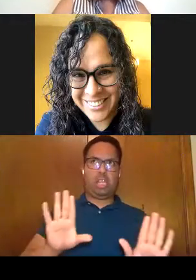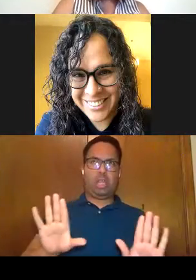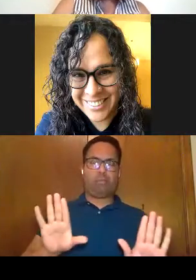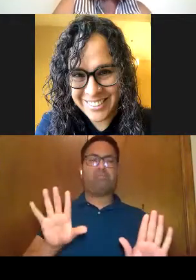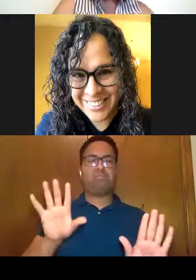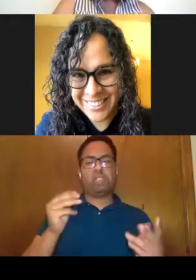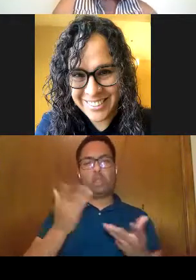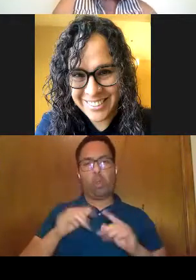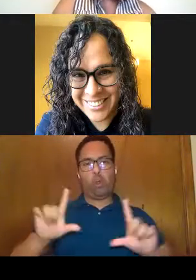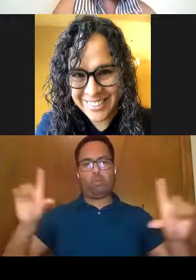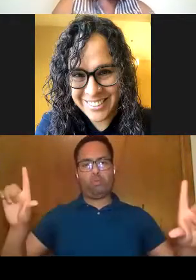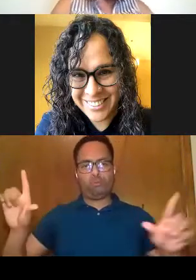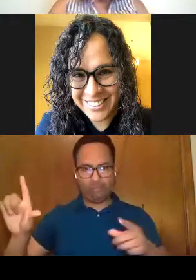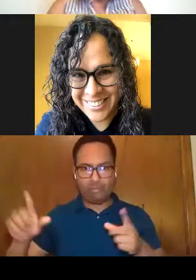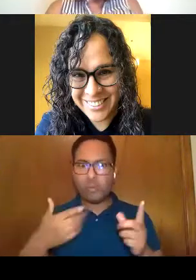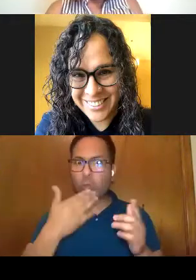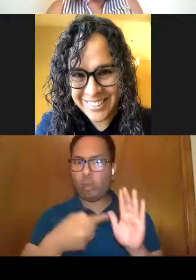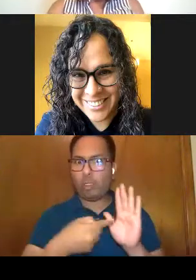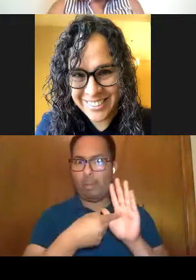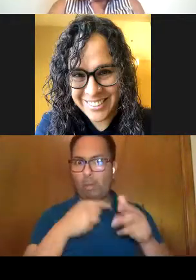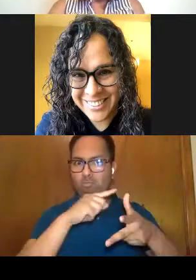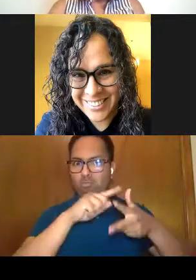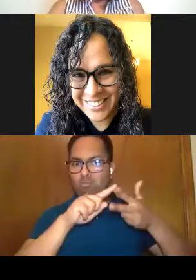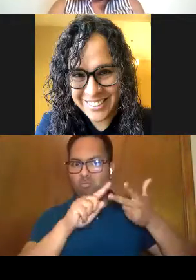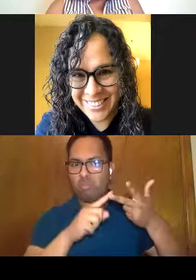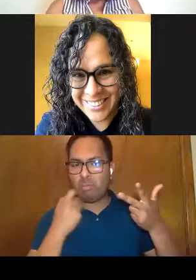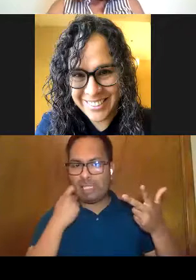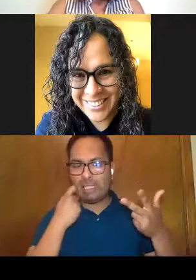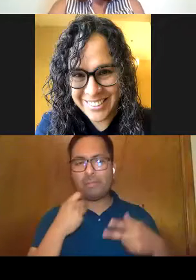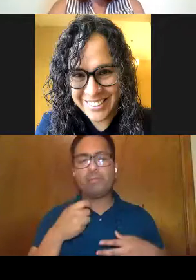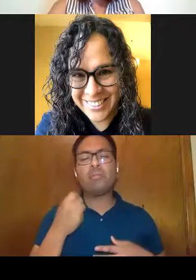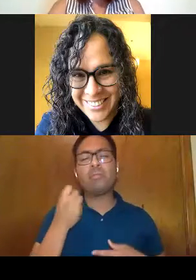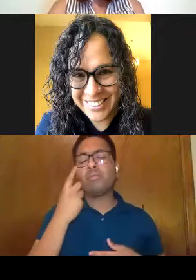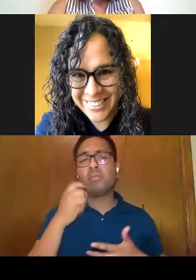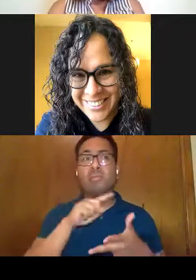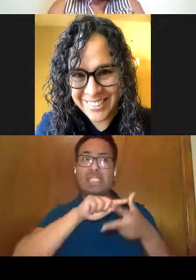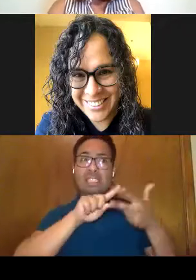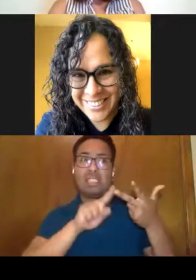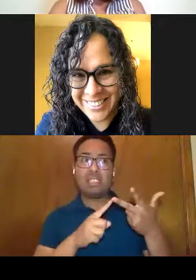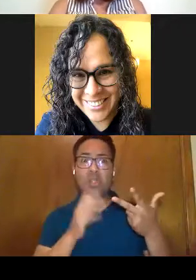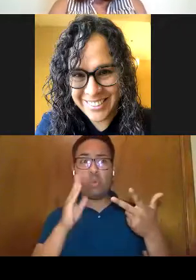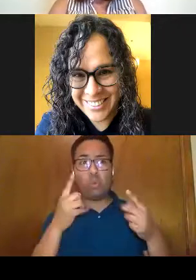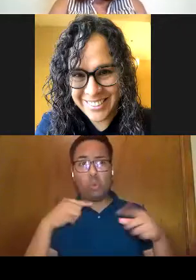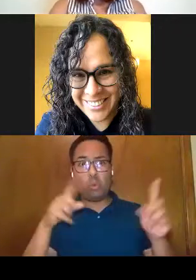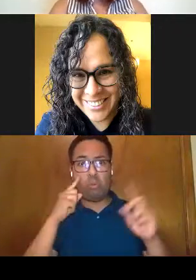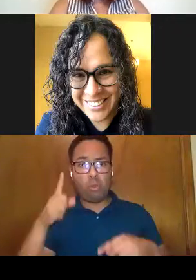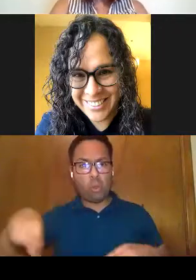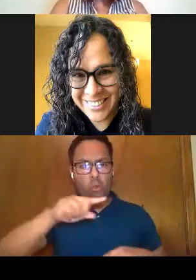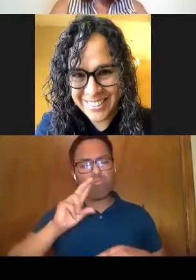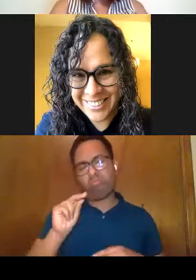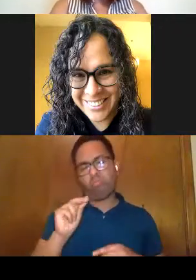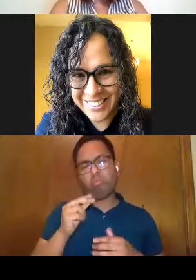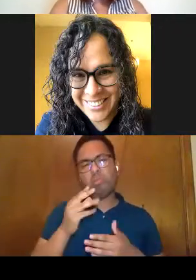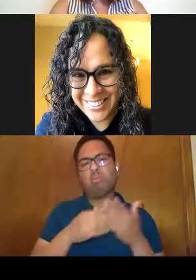good examples. And again, this, not necessarily all of those will work for you, but those are just some ideas of them,